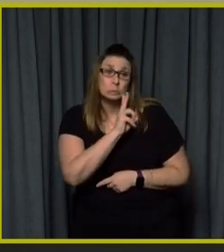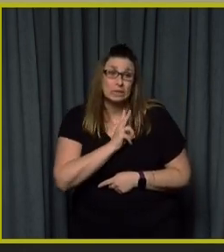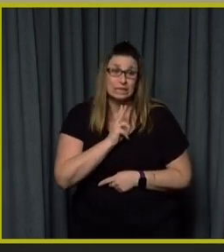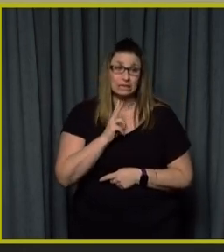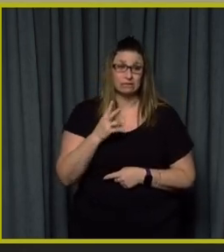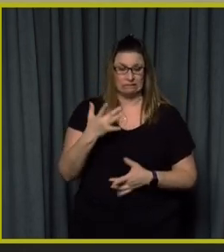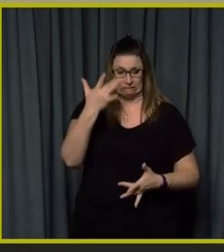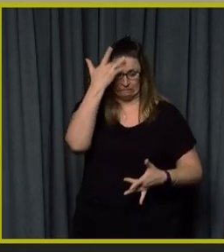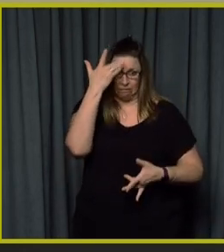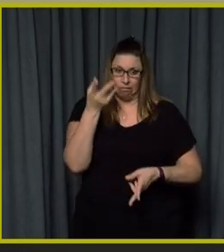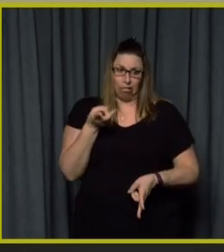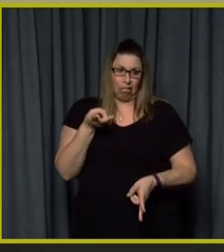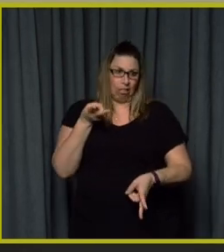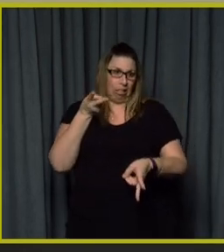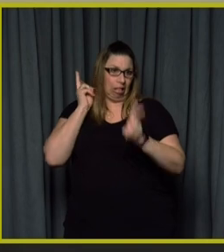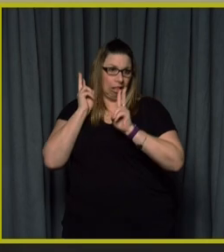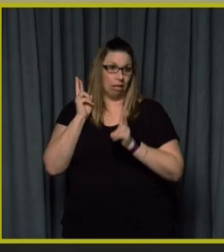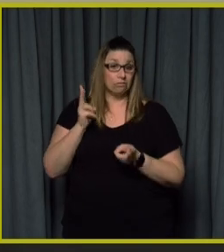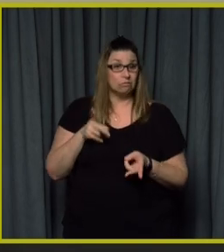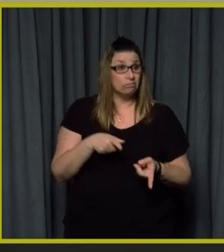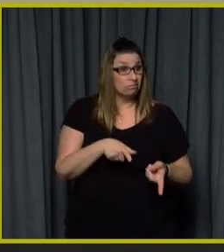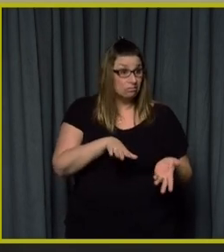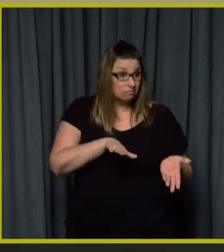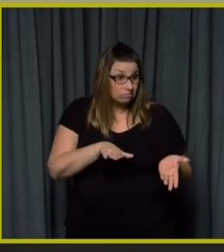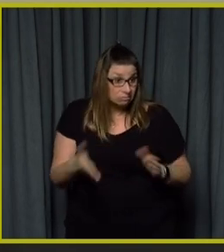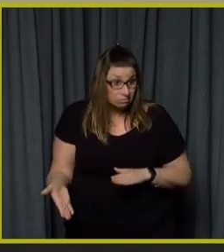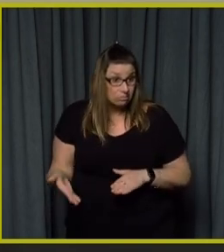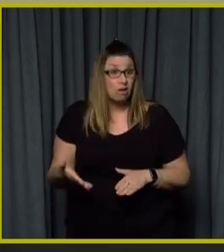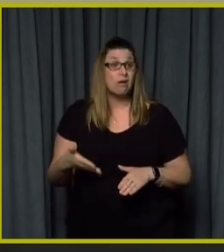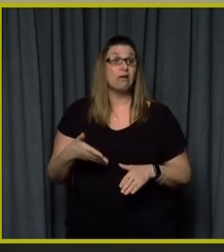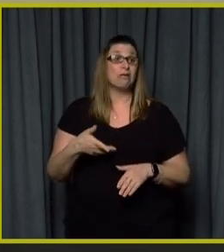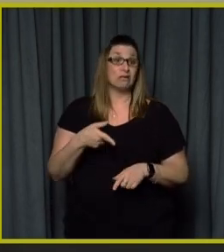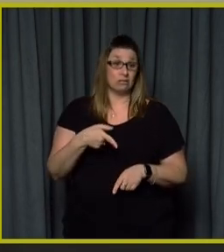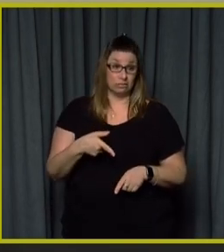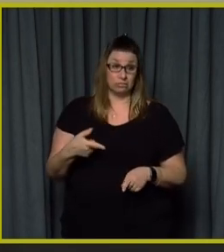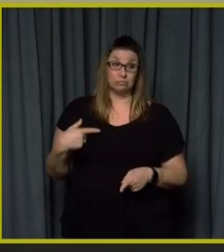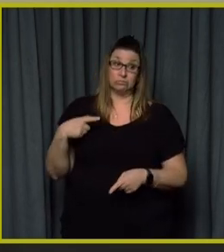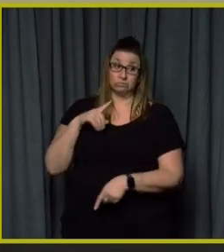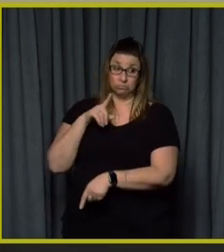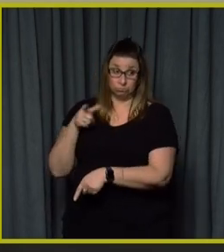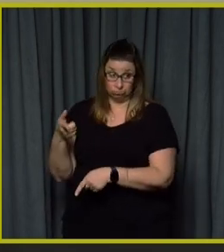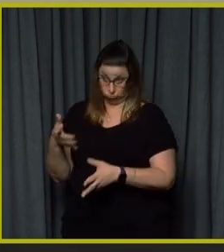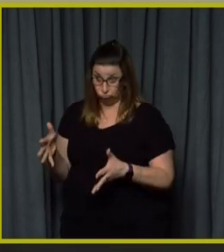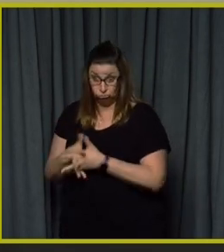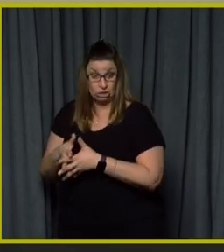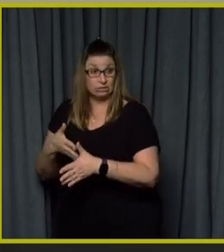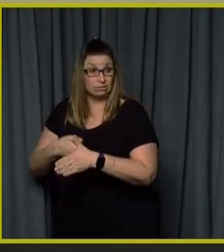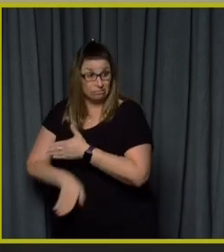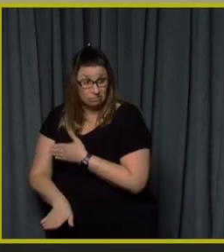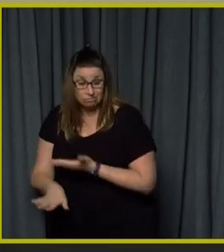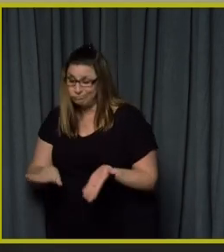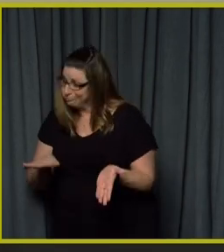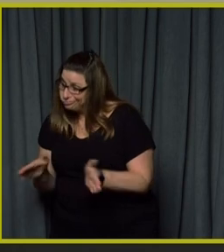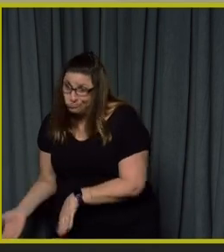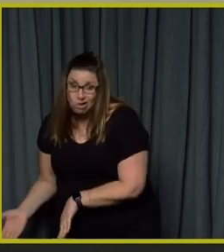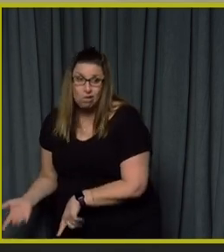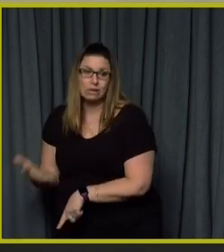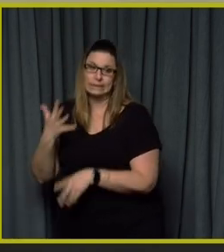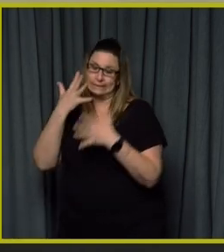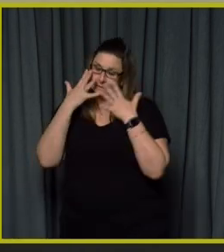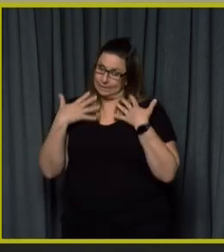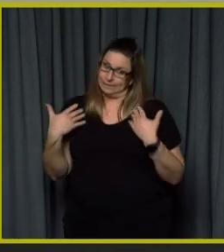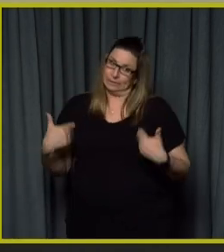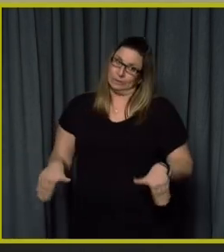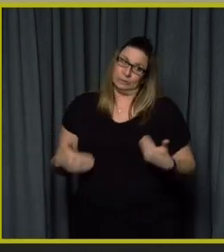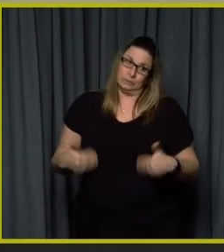miscarried. Not only am I fighting for clean water, but I'm also fighting for my son's education. My son